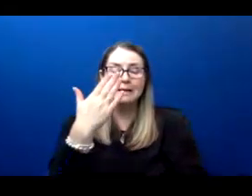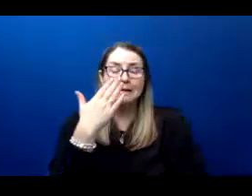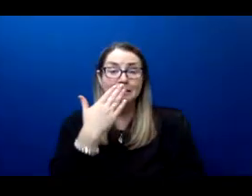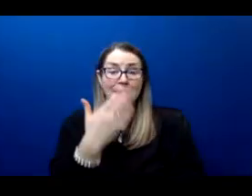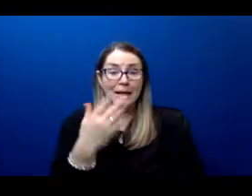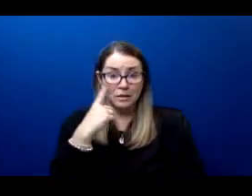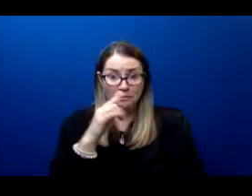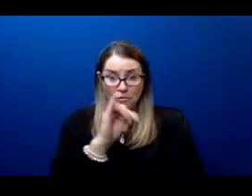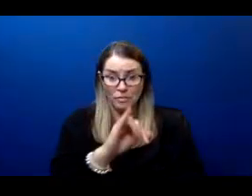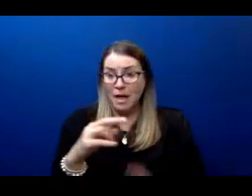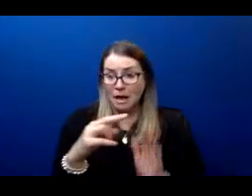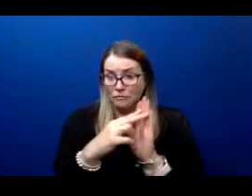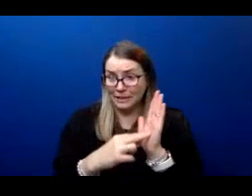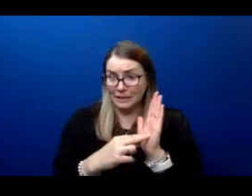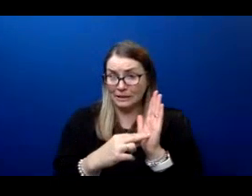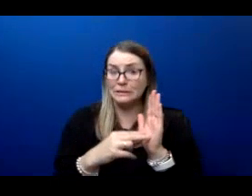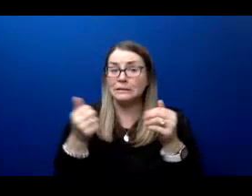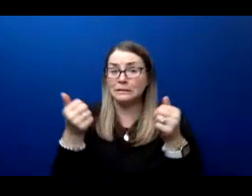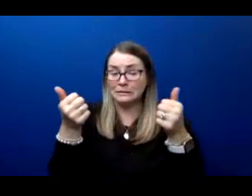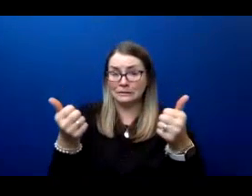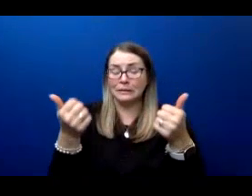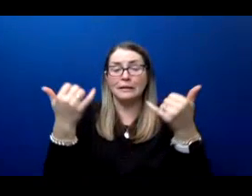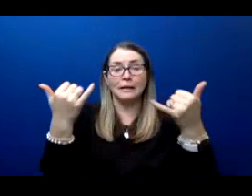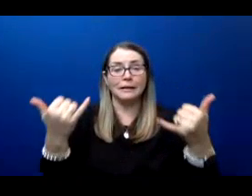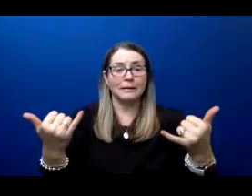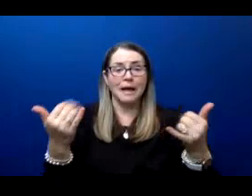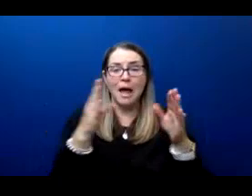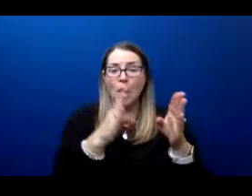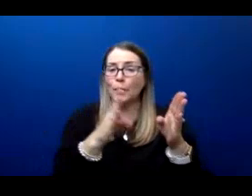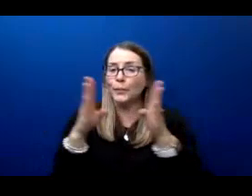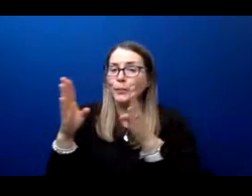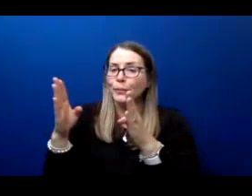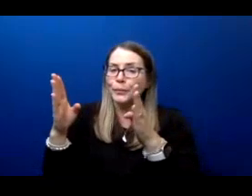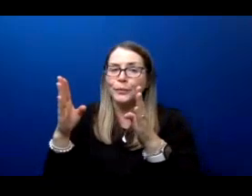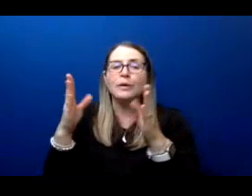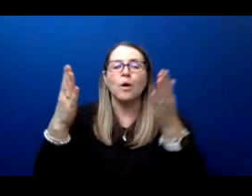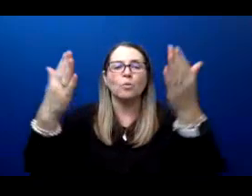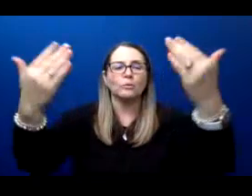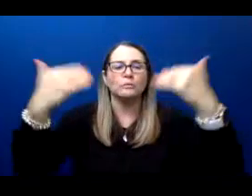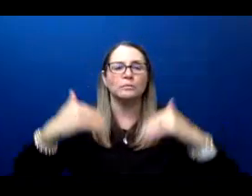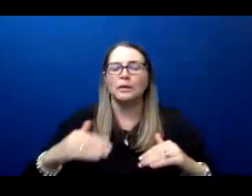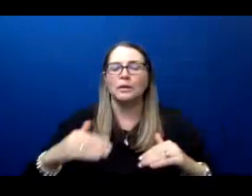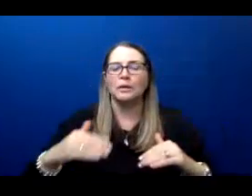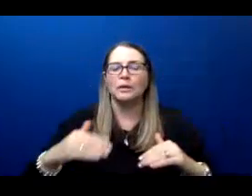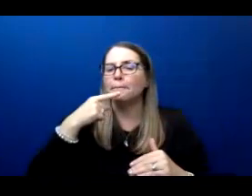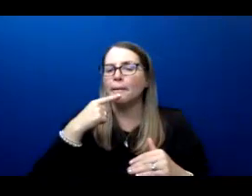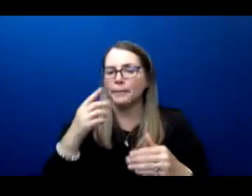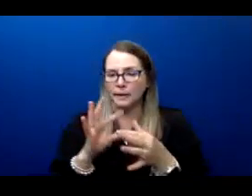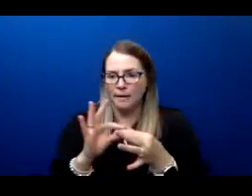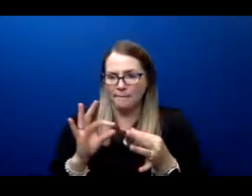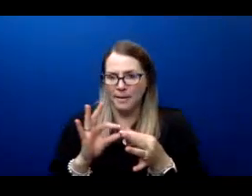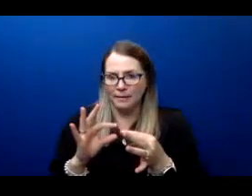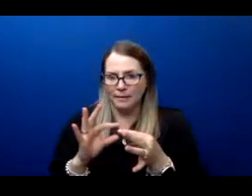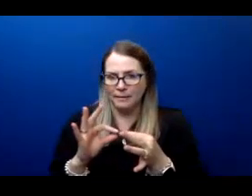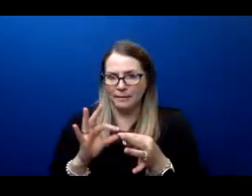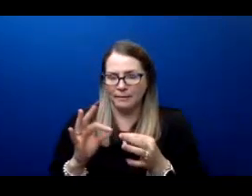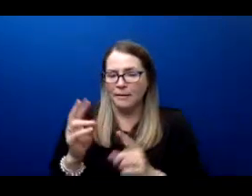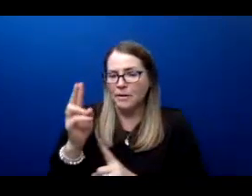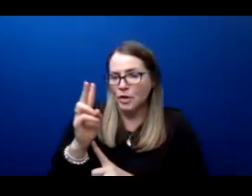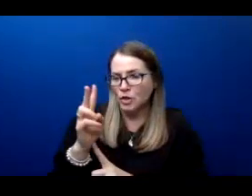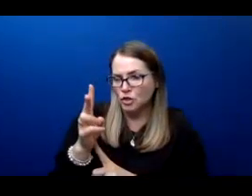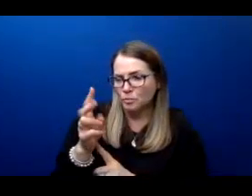Flynn. With that said, we'd also like to go ahead and shift to our third agenda item here, the public comments. So I'm going to go